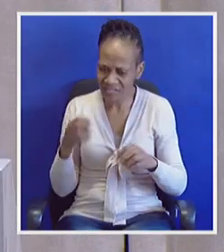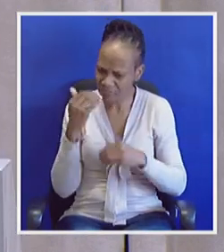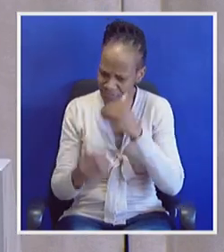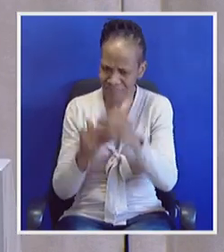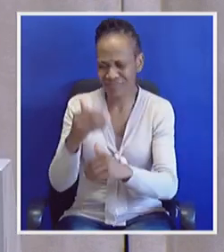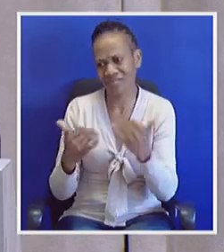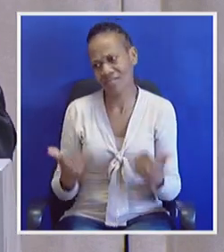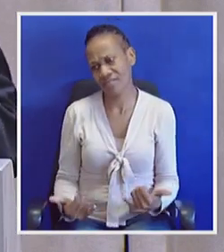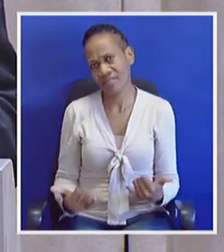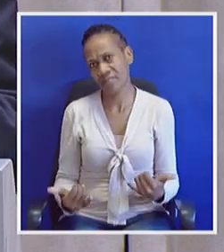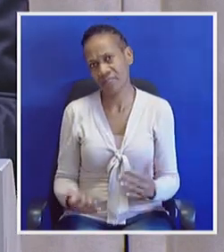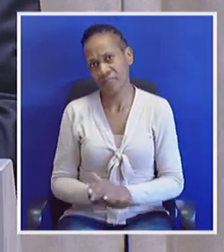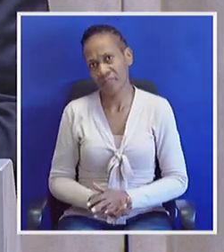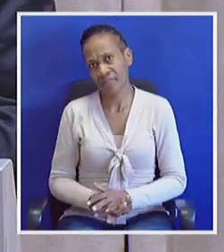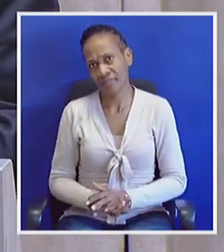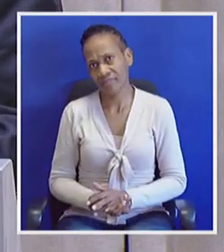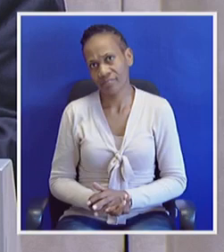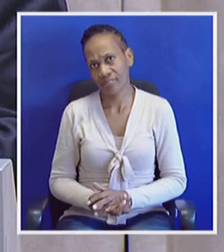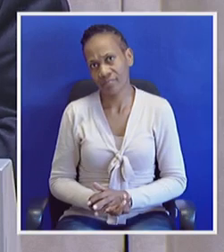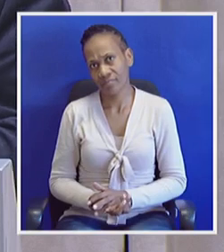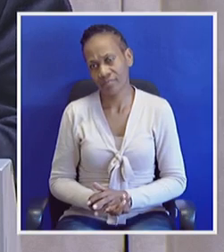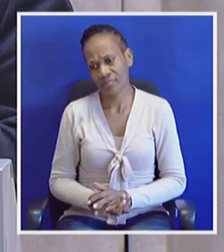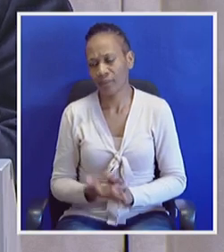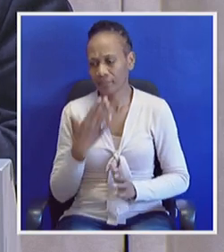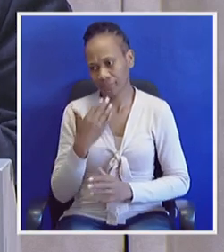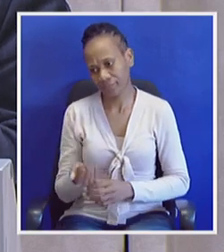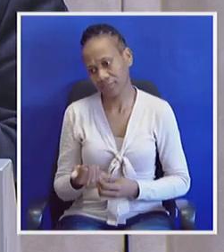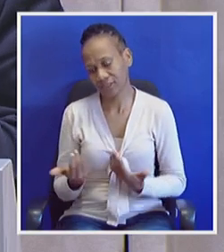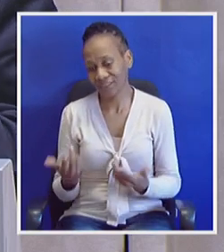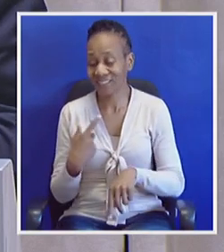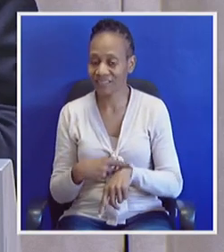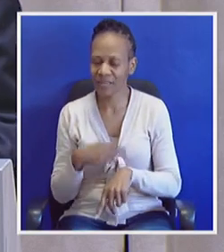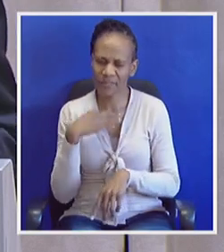Now, I think we need to allow that time